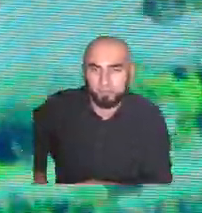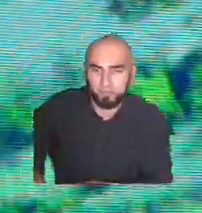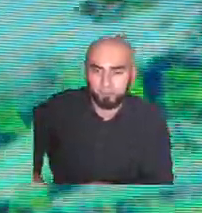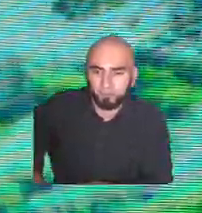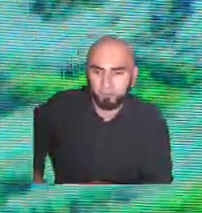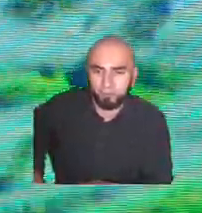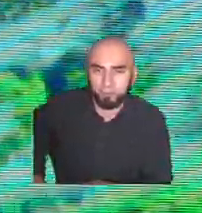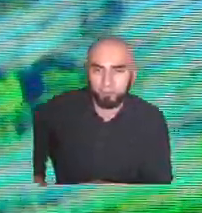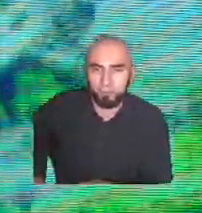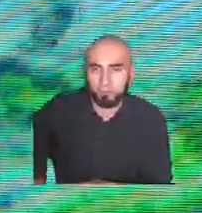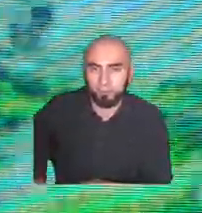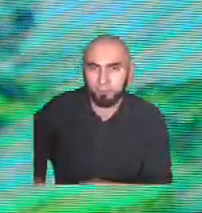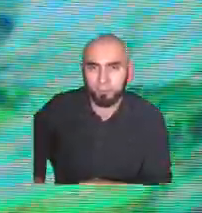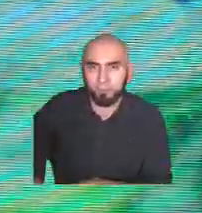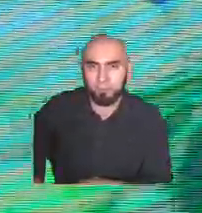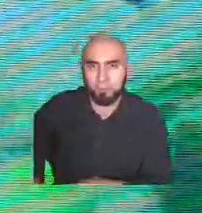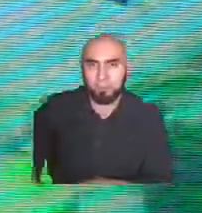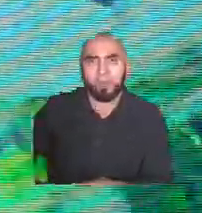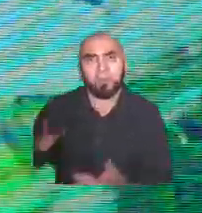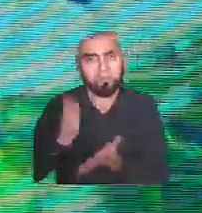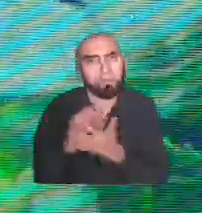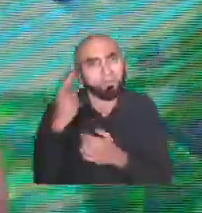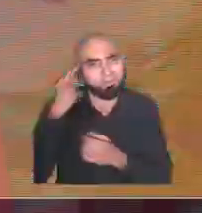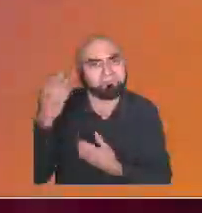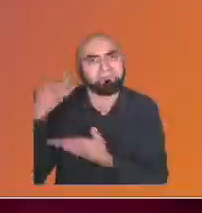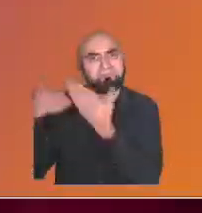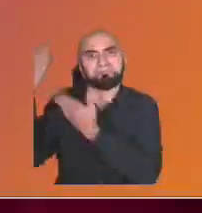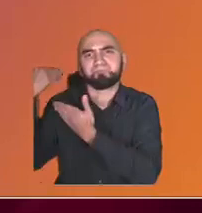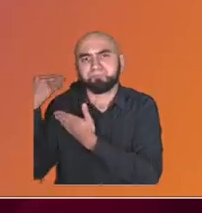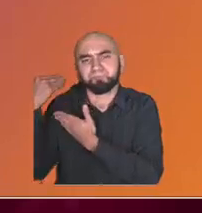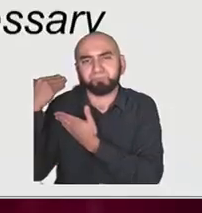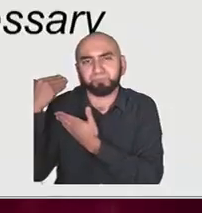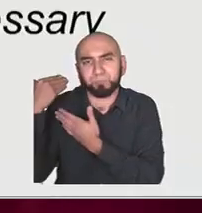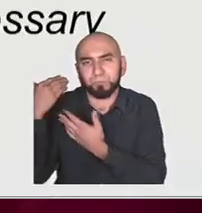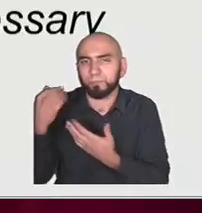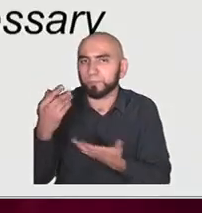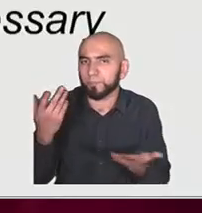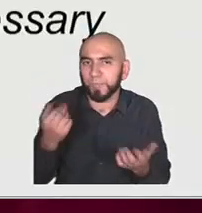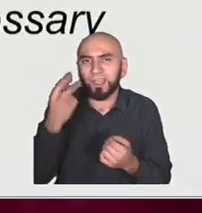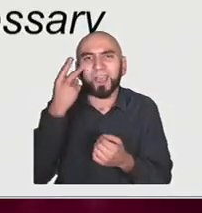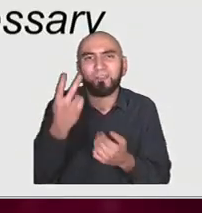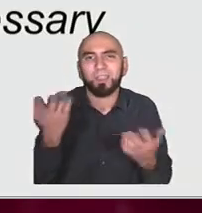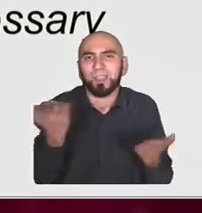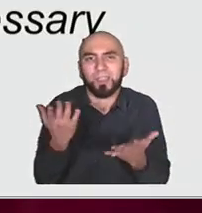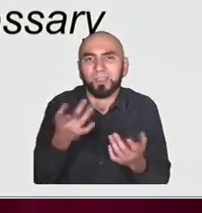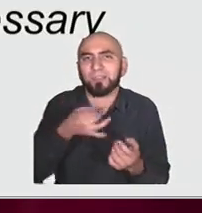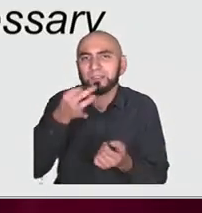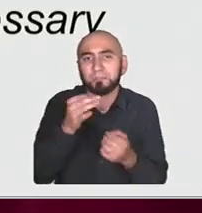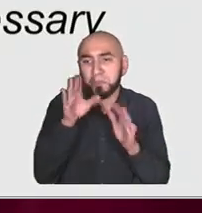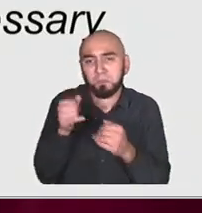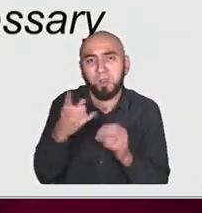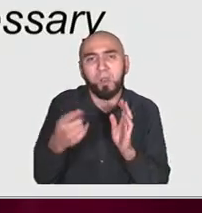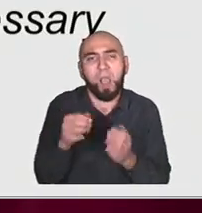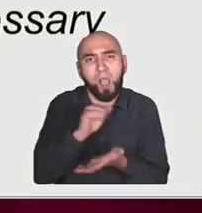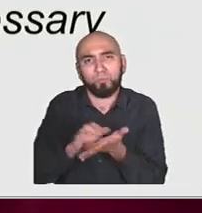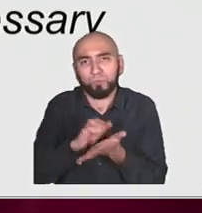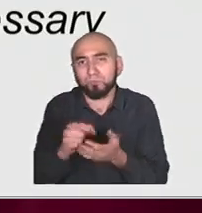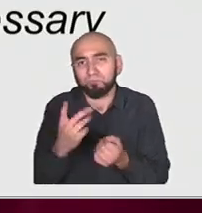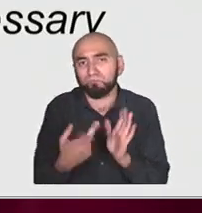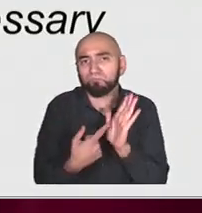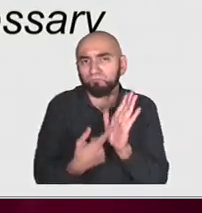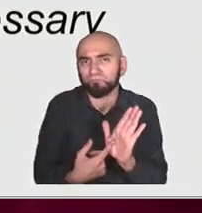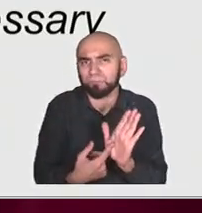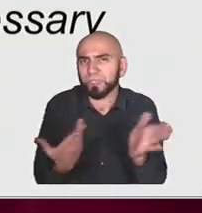time and see what Mark Weiser and John Seeley Brown said. The very first thing they said is that technology